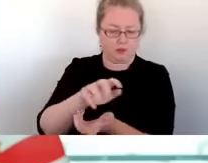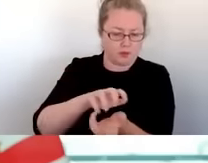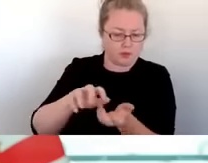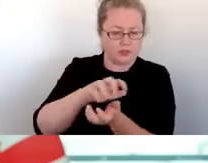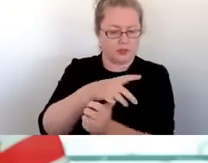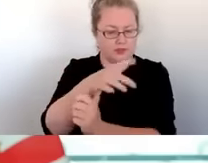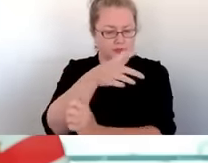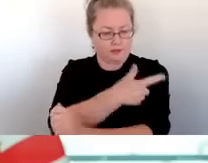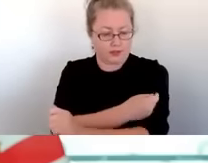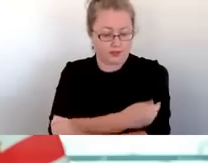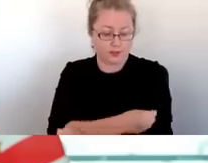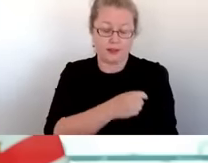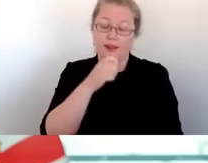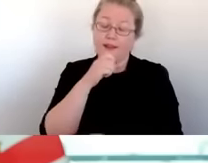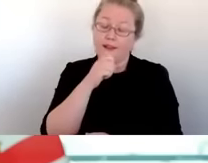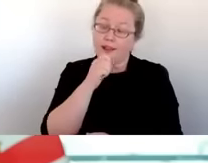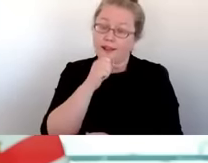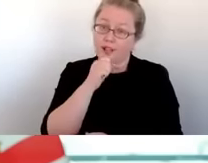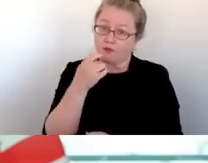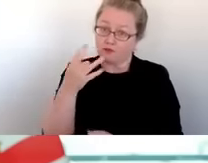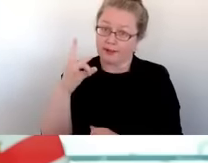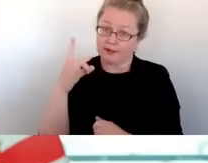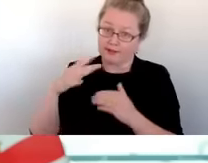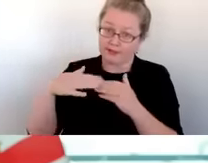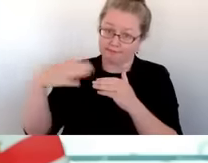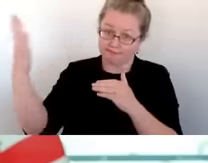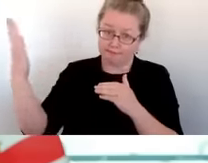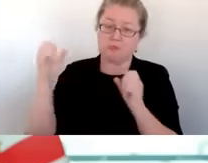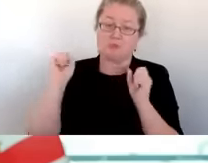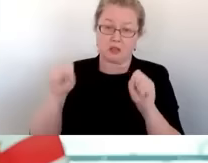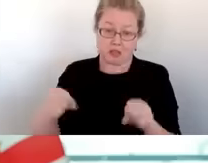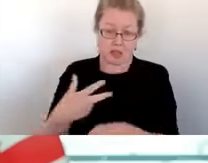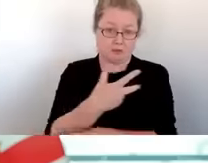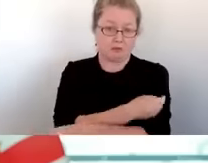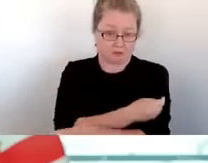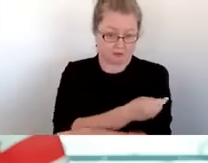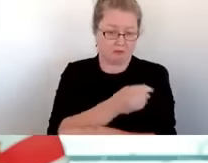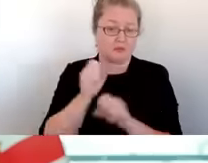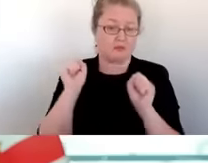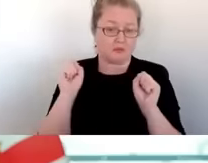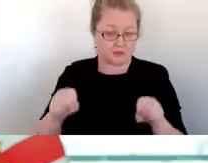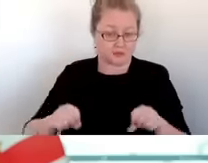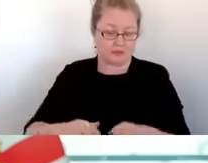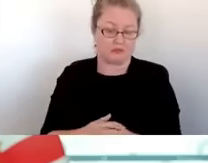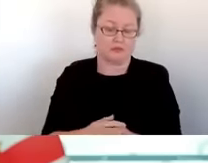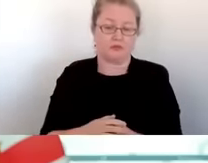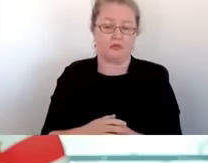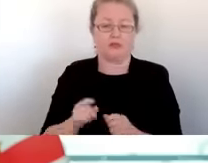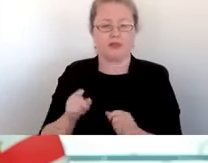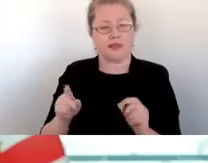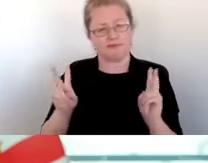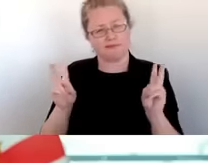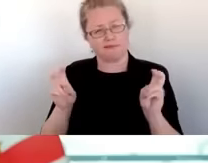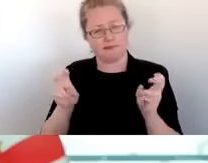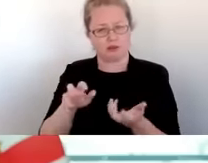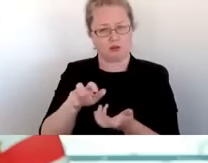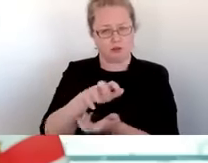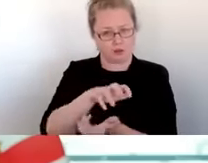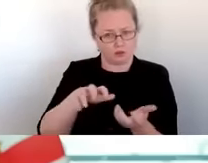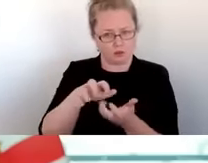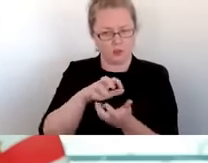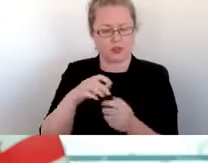vaccines. It's approved for use in adults 18 years of age and older, and I'll talk a little bit about that in a minute. So this is a form of